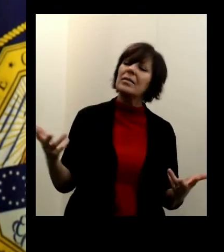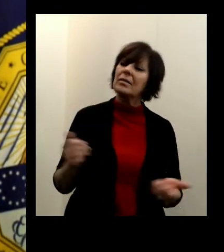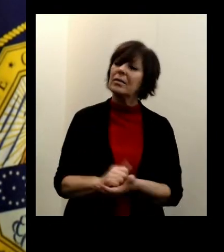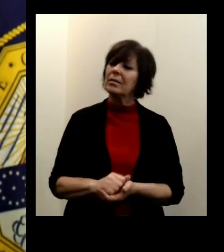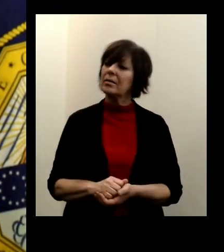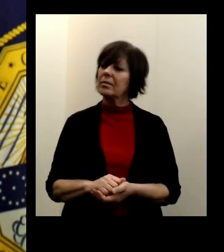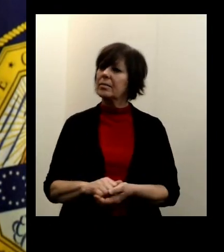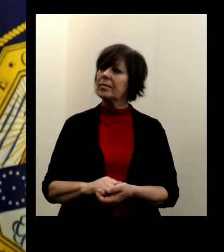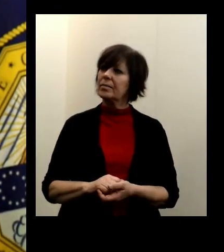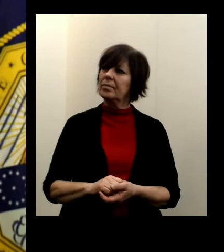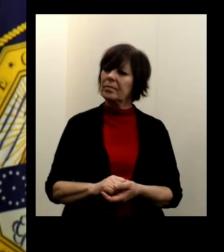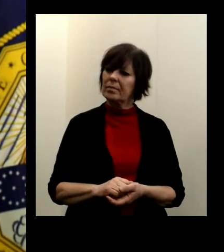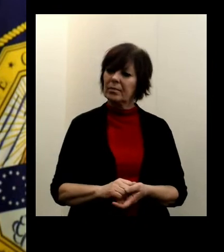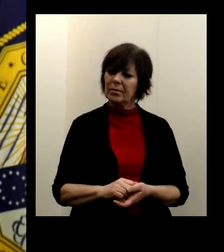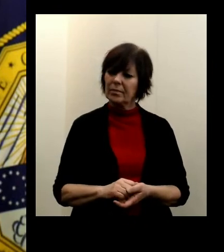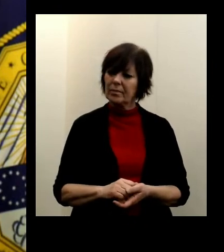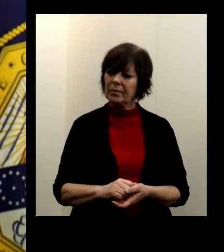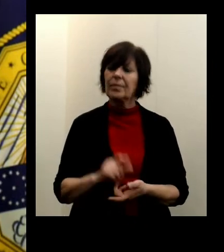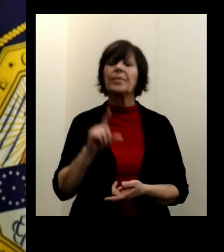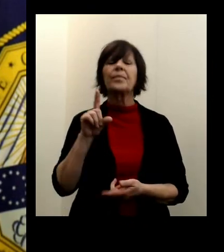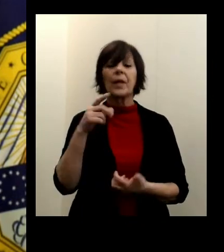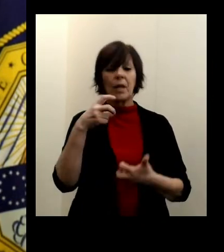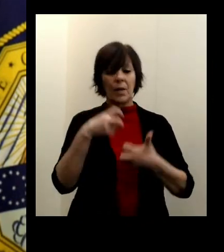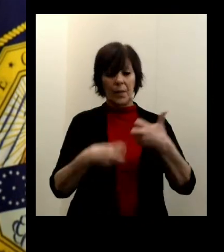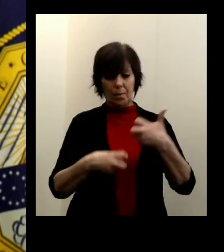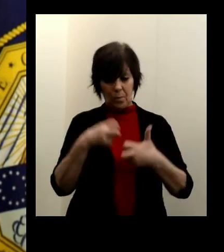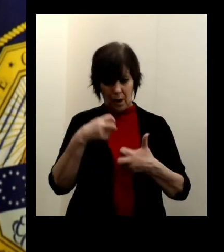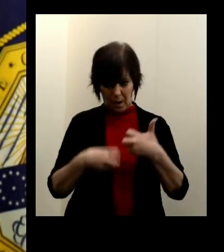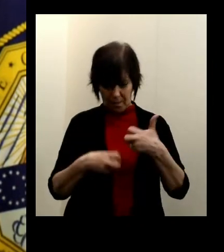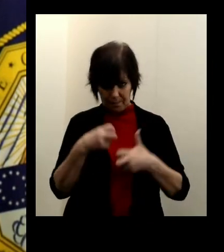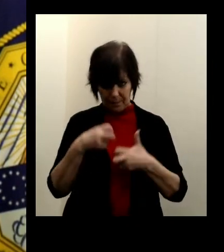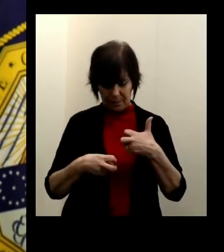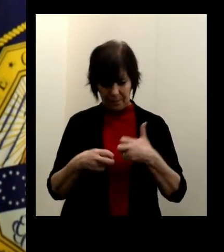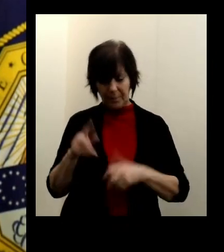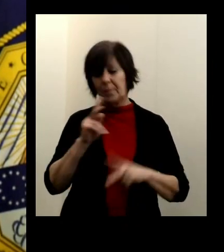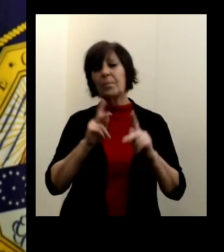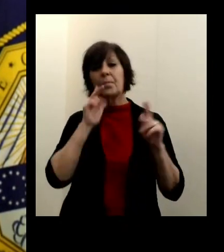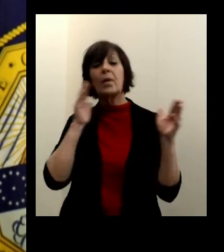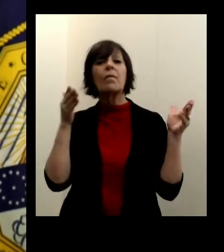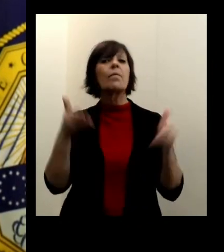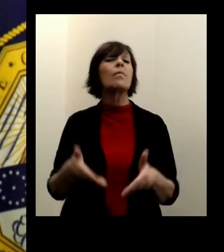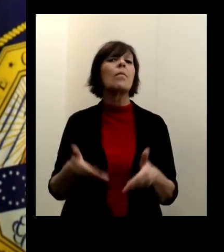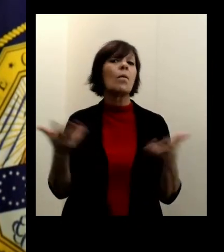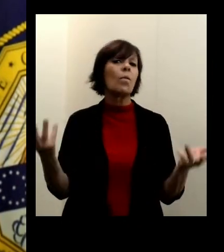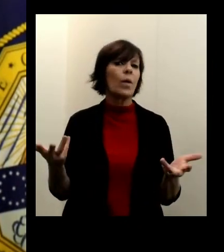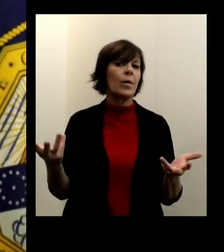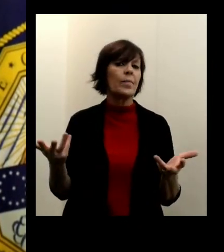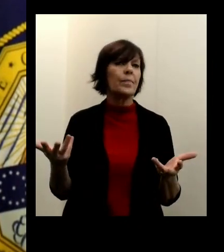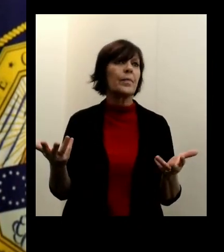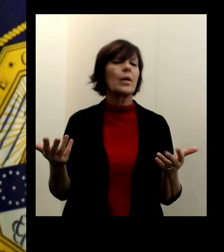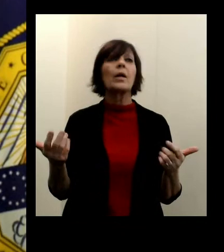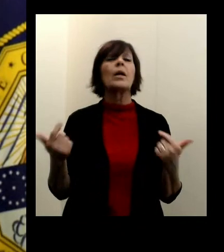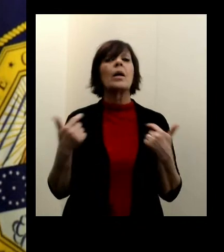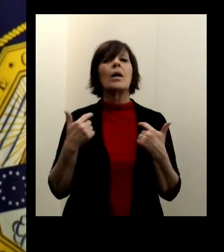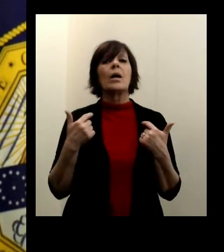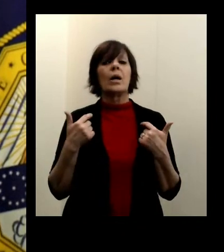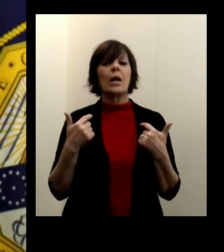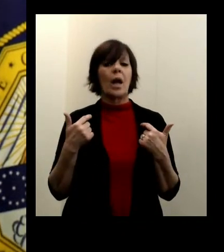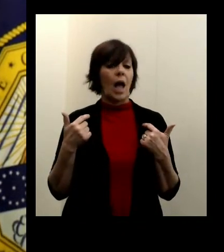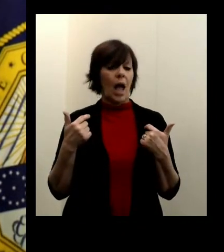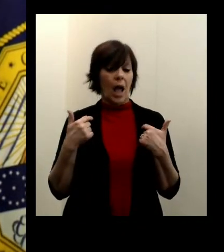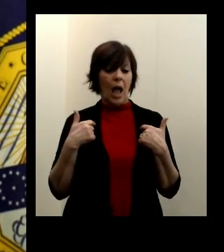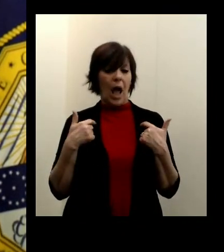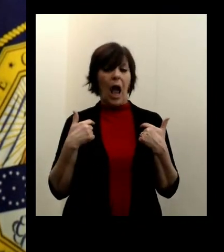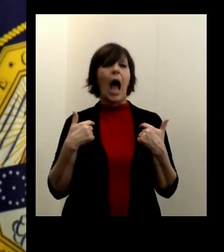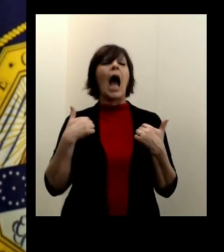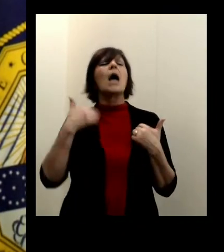out over the next few weeks and months? Well, the problem that people are focusing on is like I said, we didn't think we were going to be involved in the first